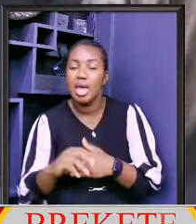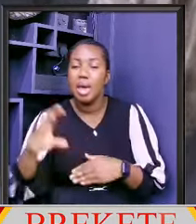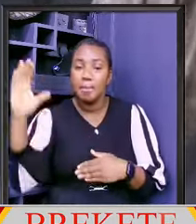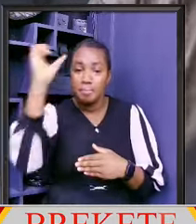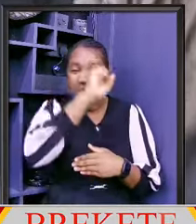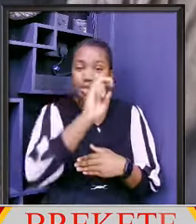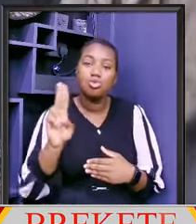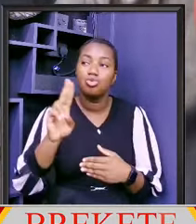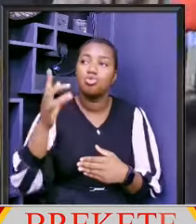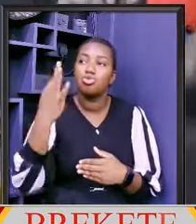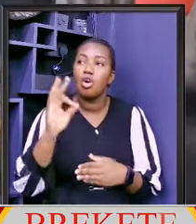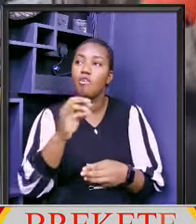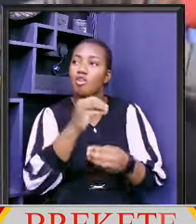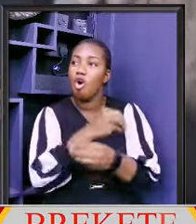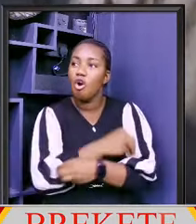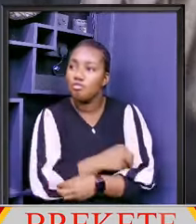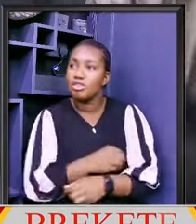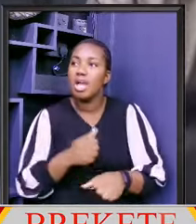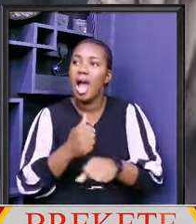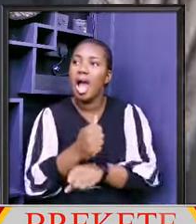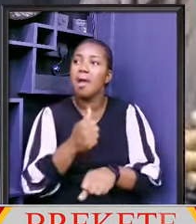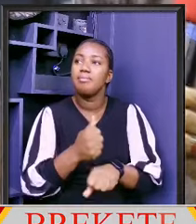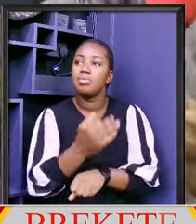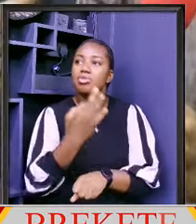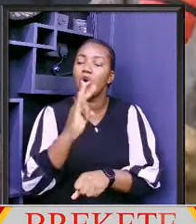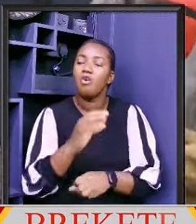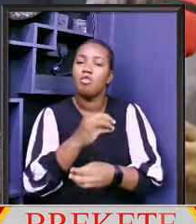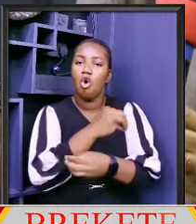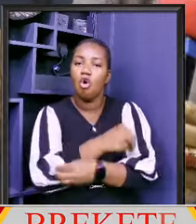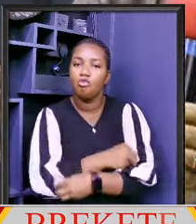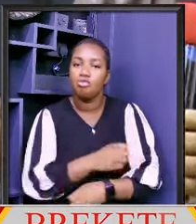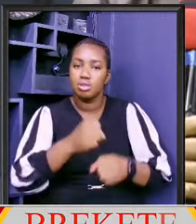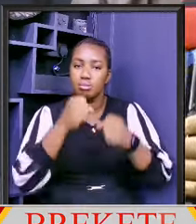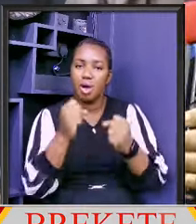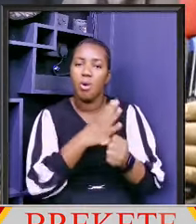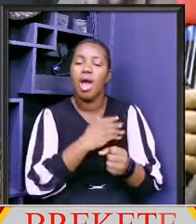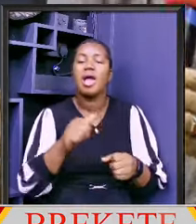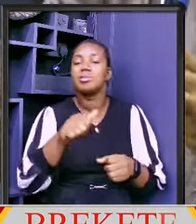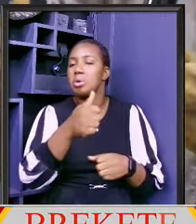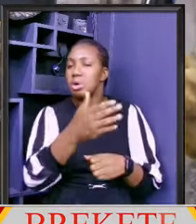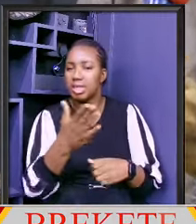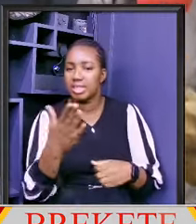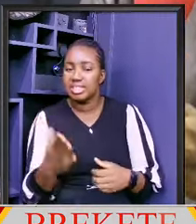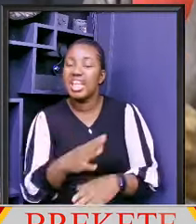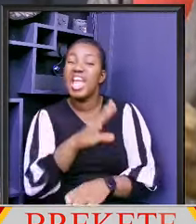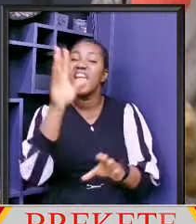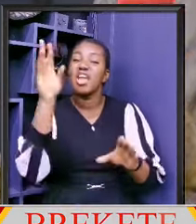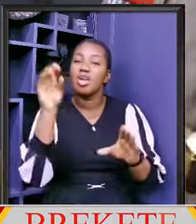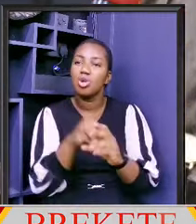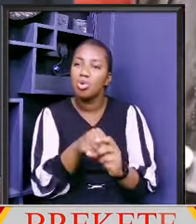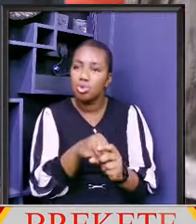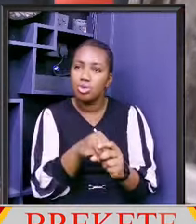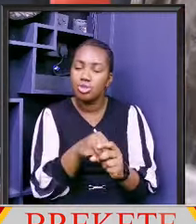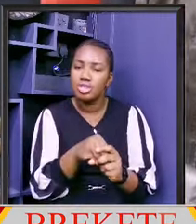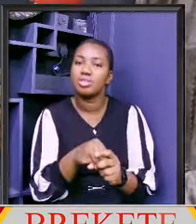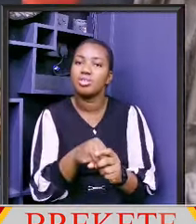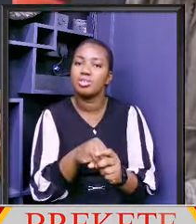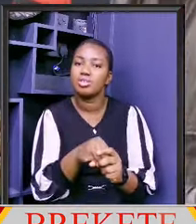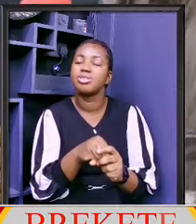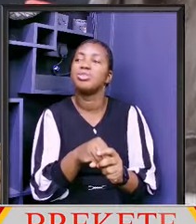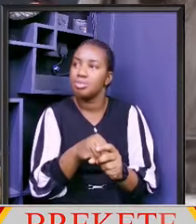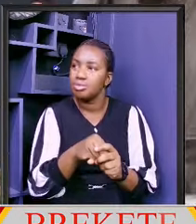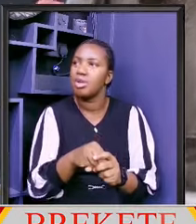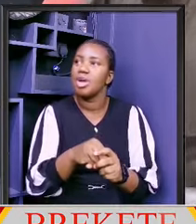misuse of office, abuse of office powers, and the rest, including diversion